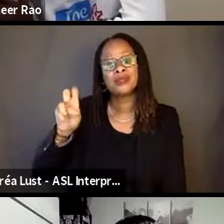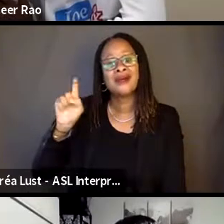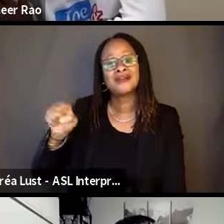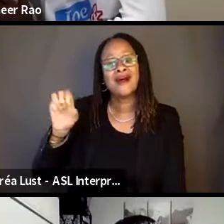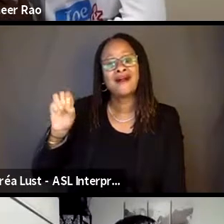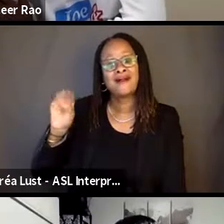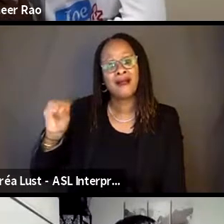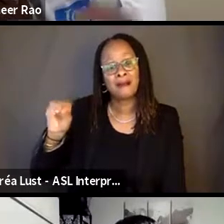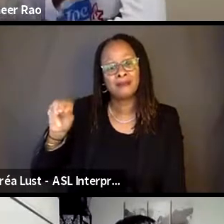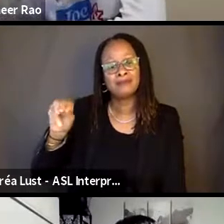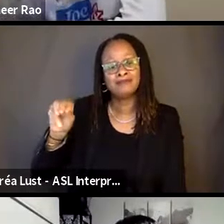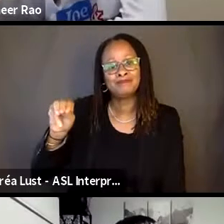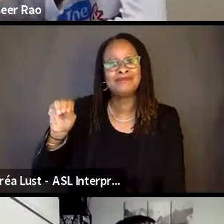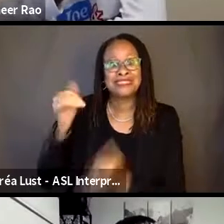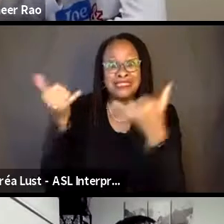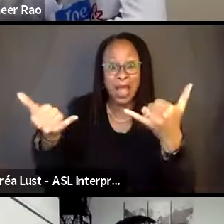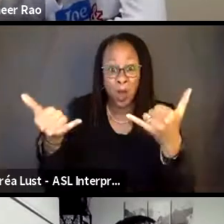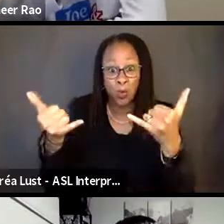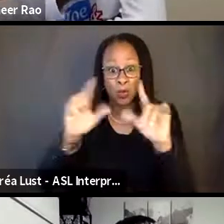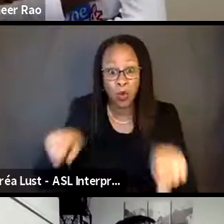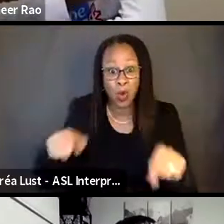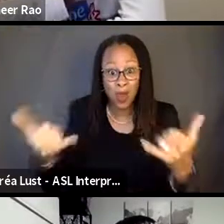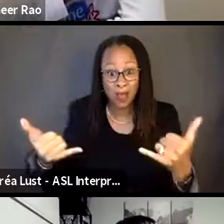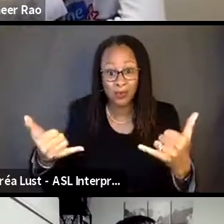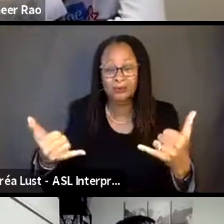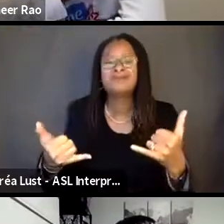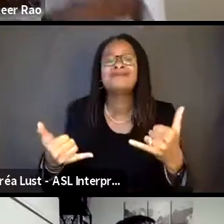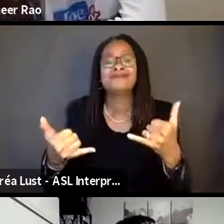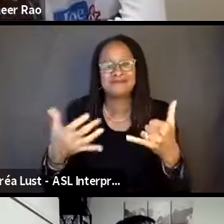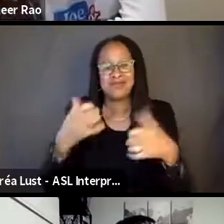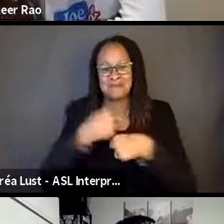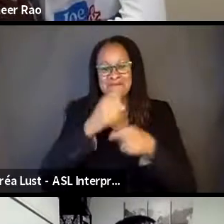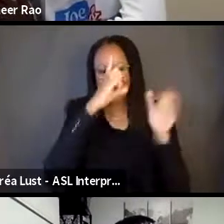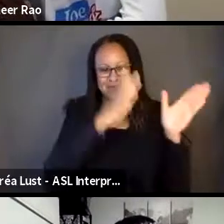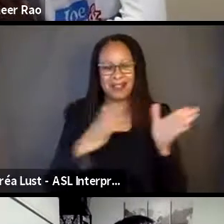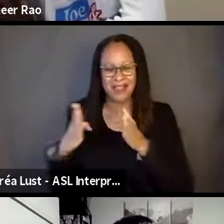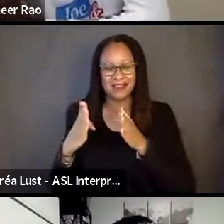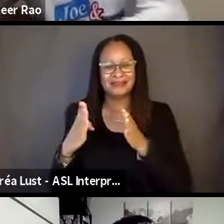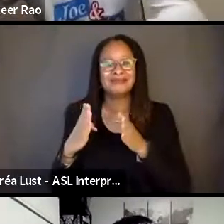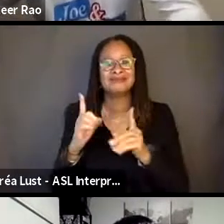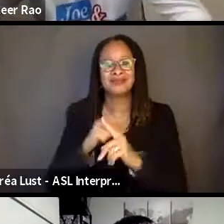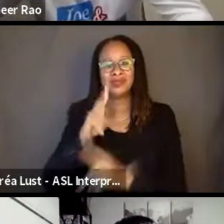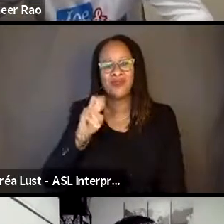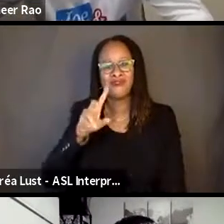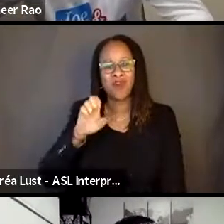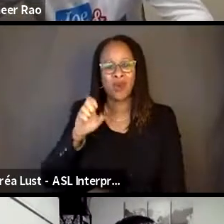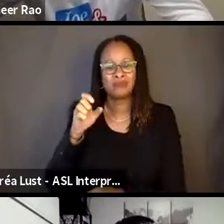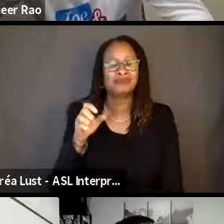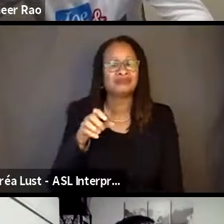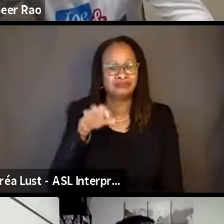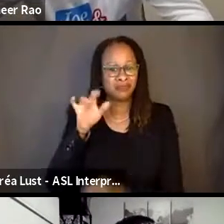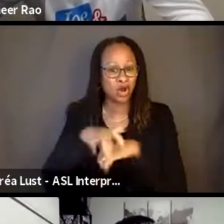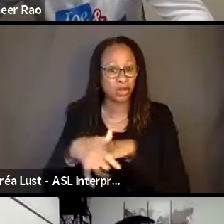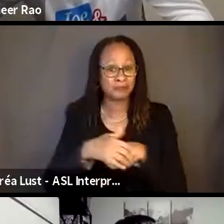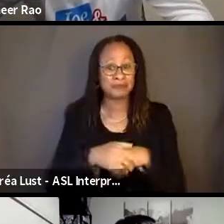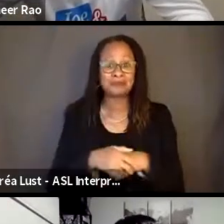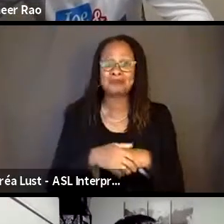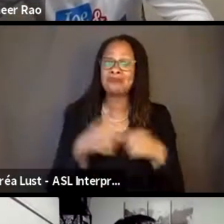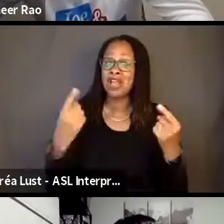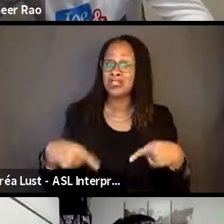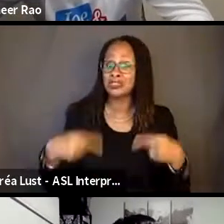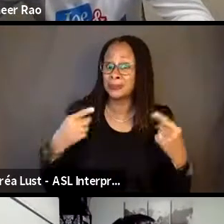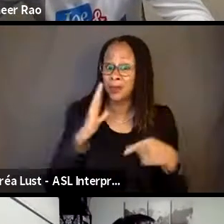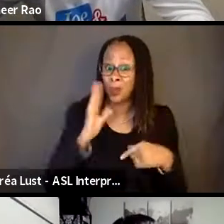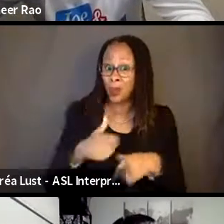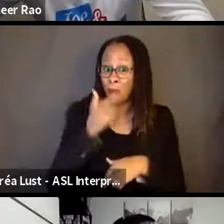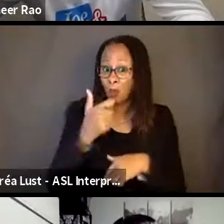iwillvote.com right now and make a plan to vote early. The debate we are about to watch